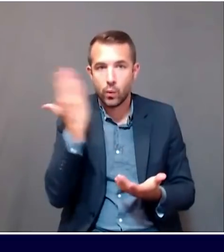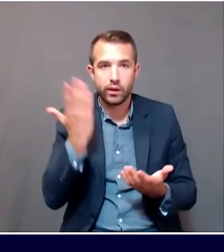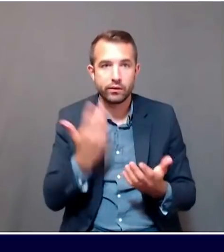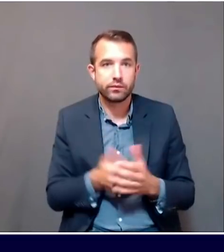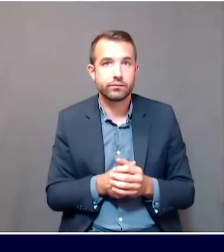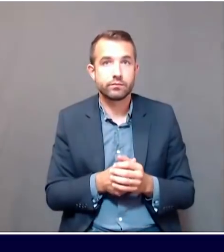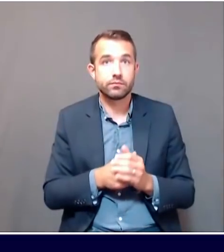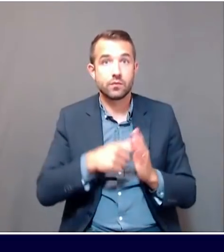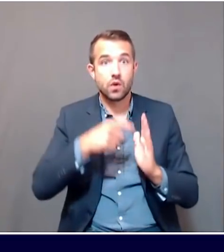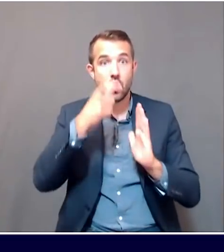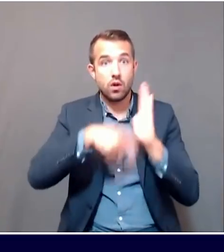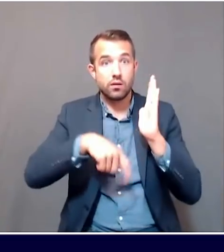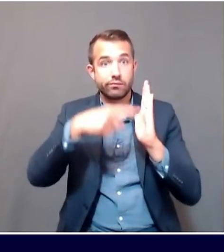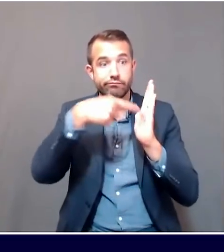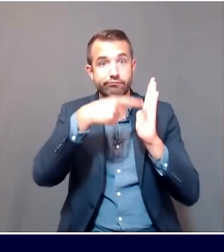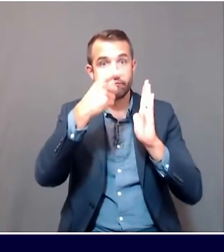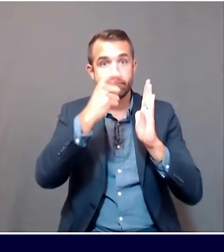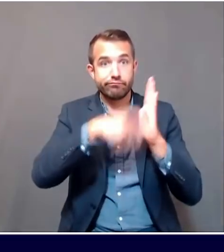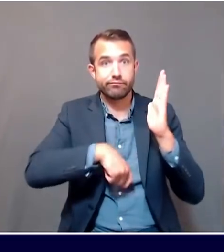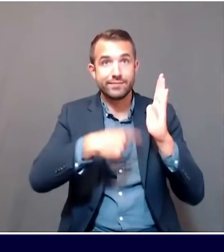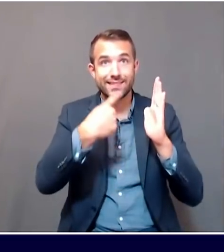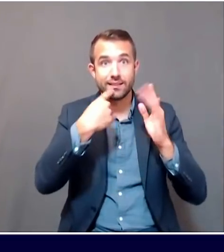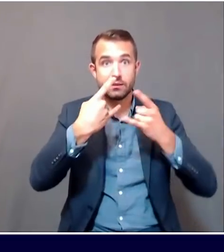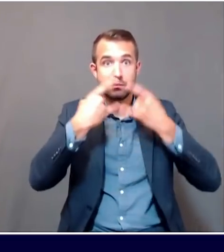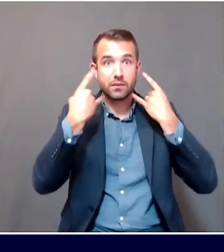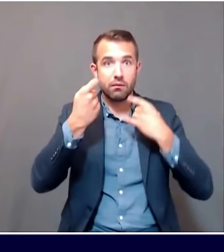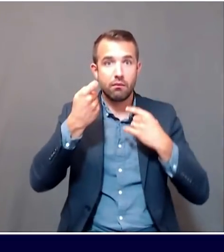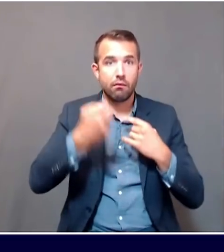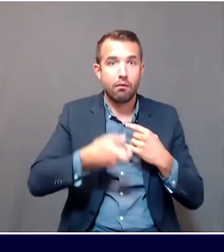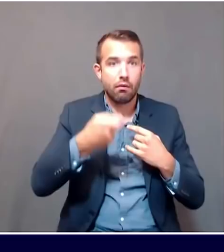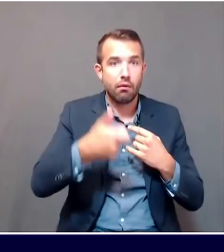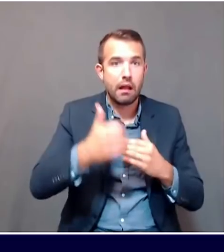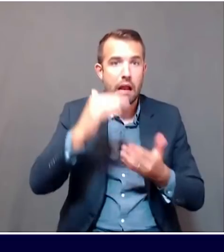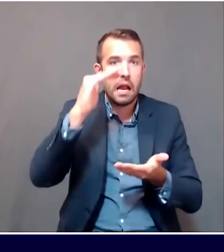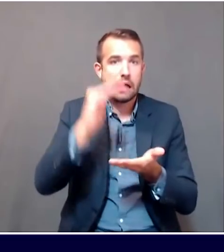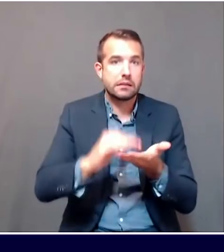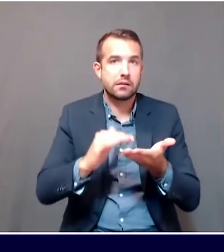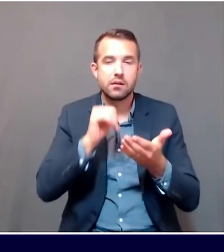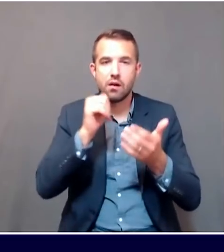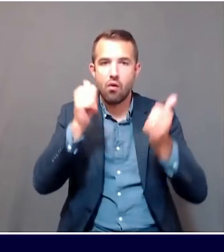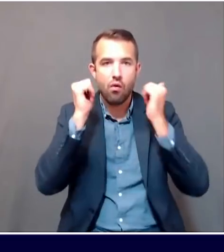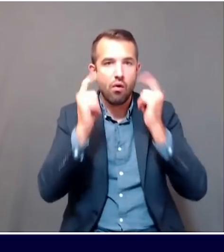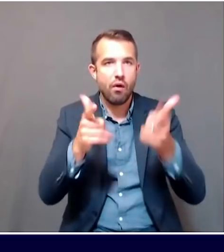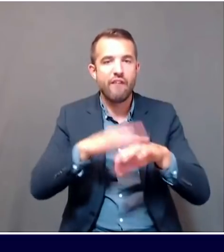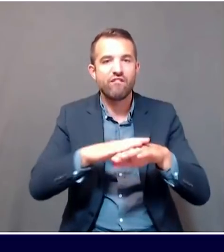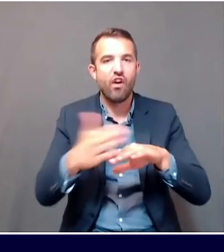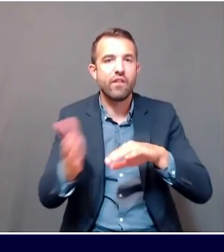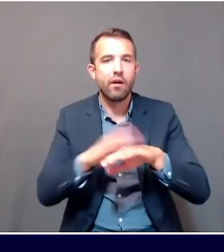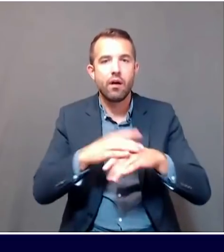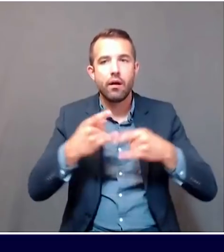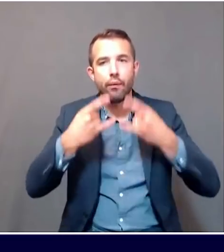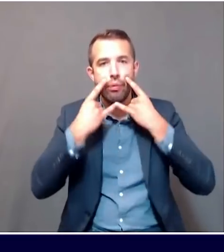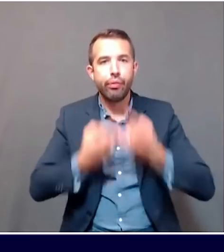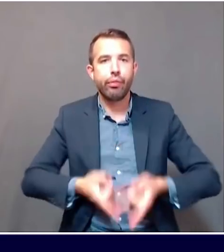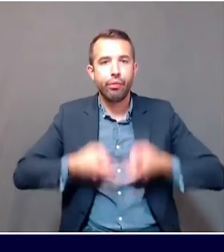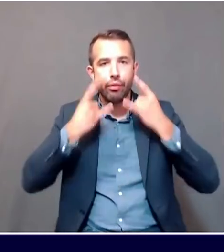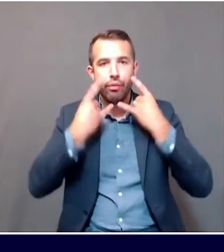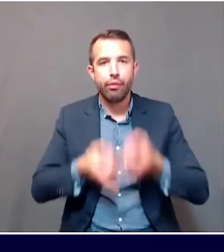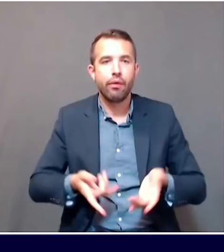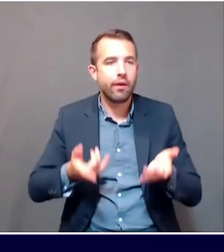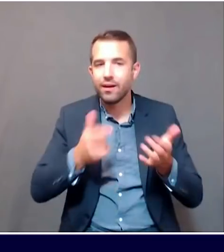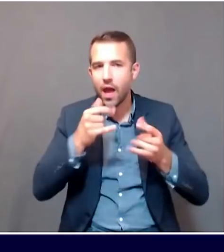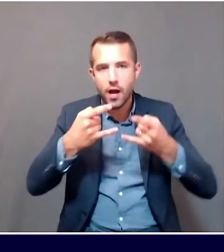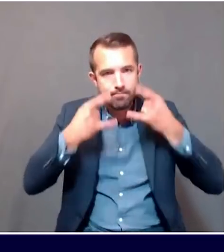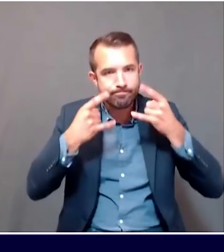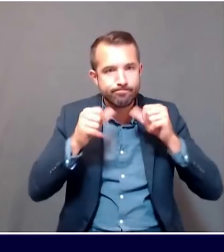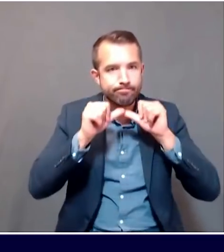unevenly. The 3-foot analysis, it comes from the American Academy of Pediatricians, which undertook